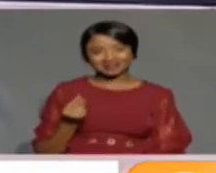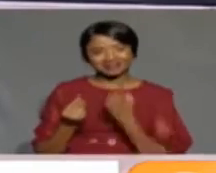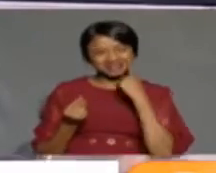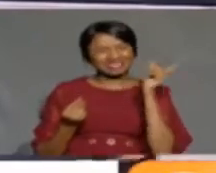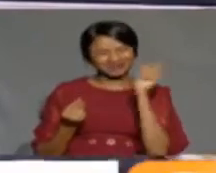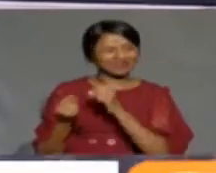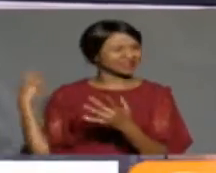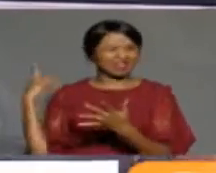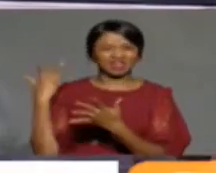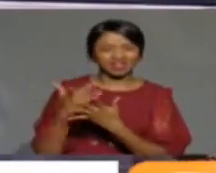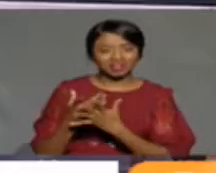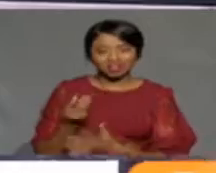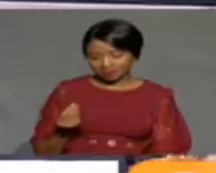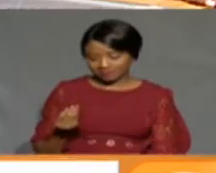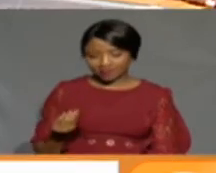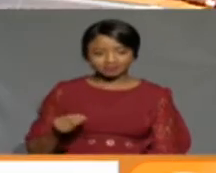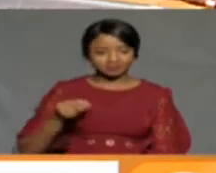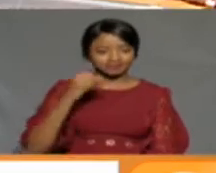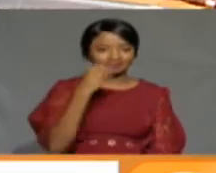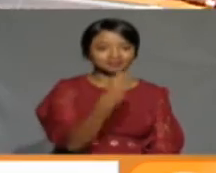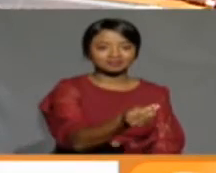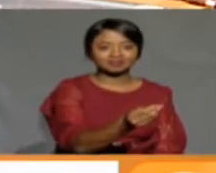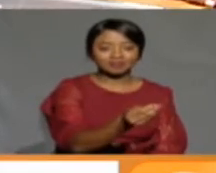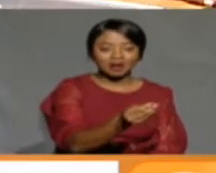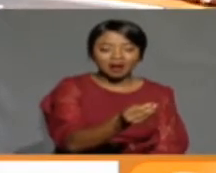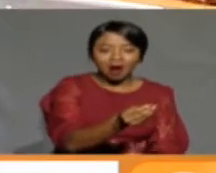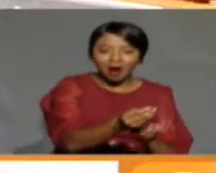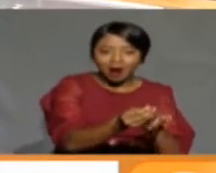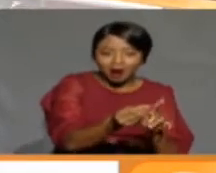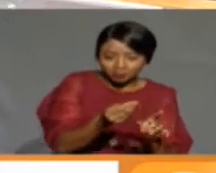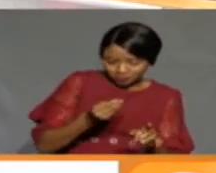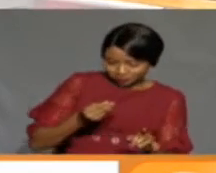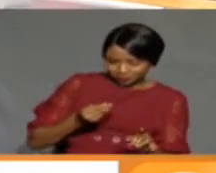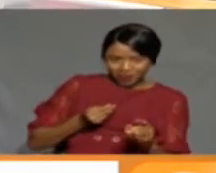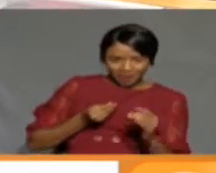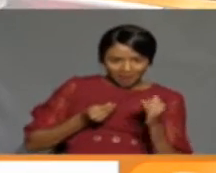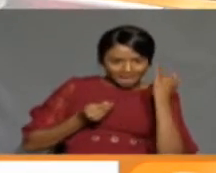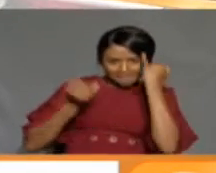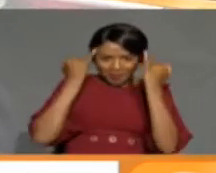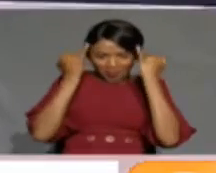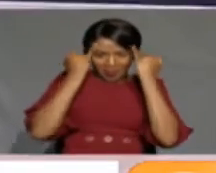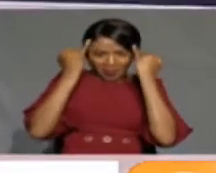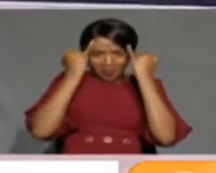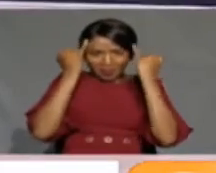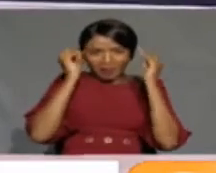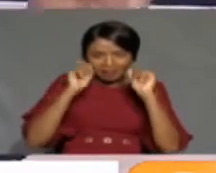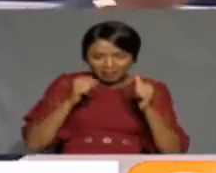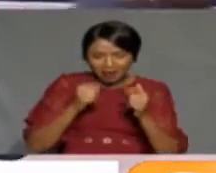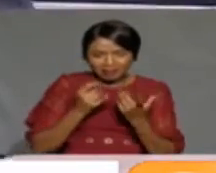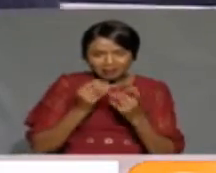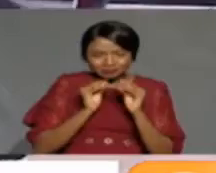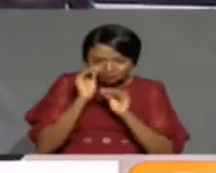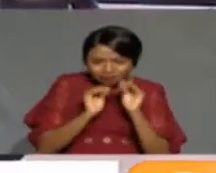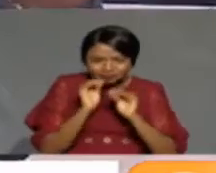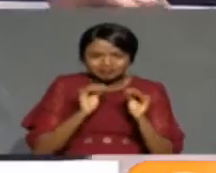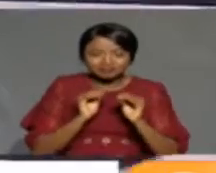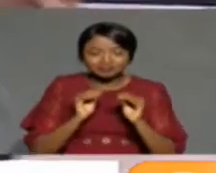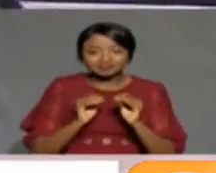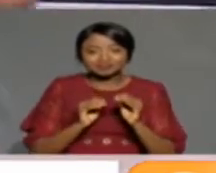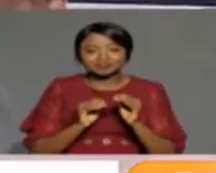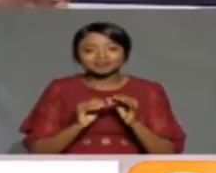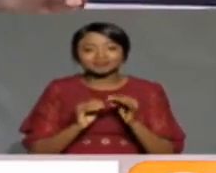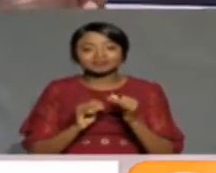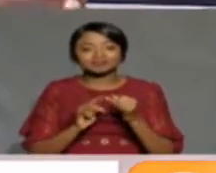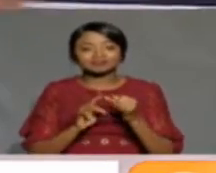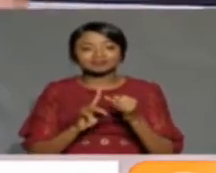Embobut, they will get ideas that they did not have. Okay. And therefore go and may be able to come back. The second issue. Finally. And